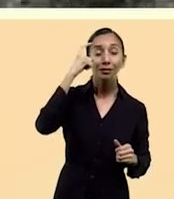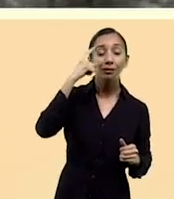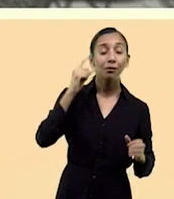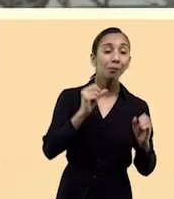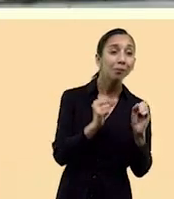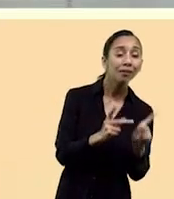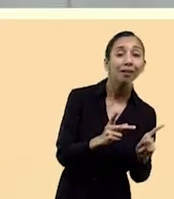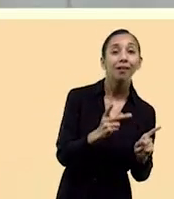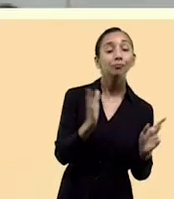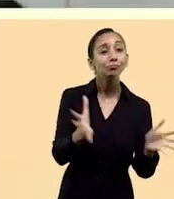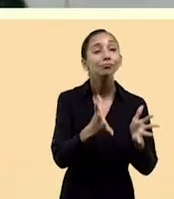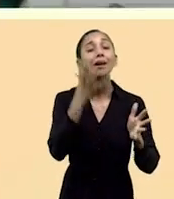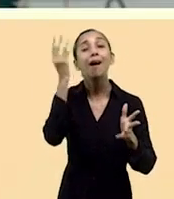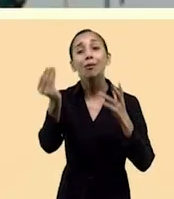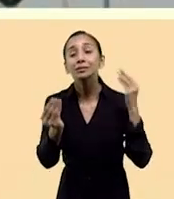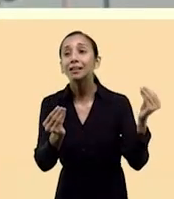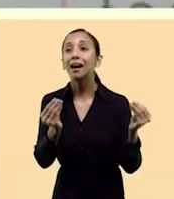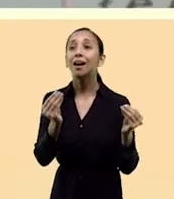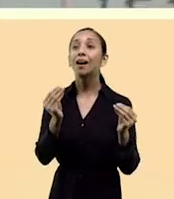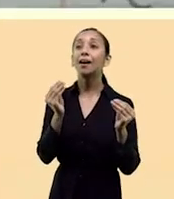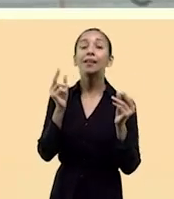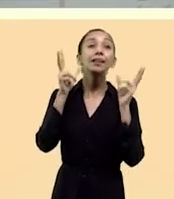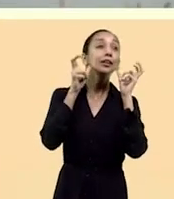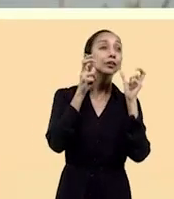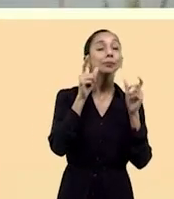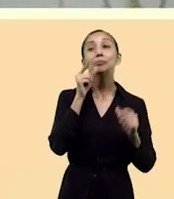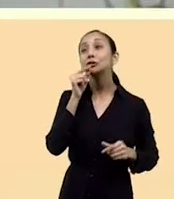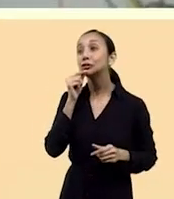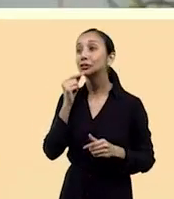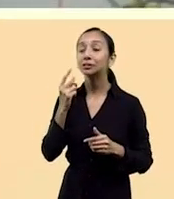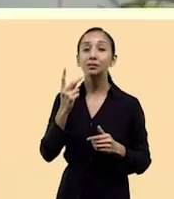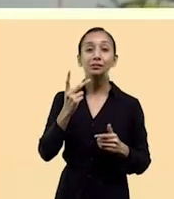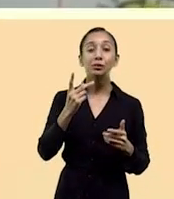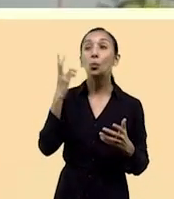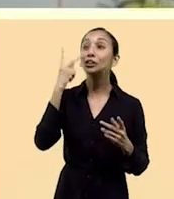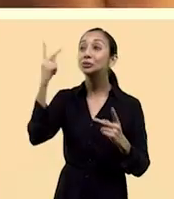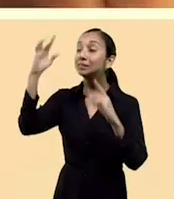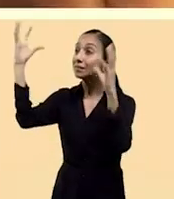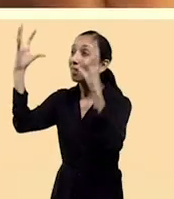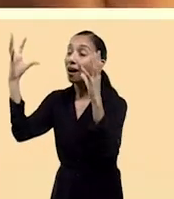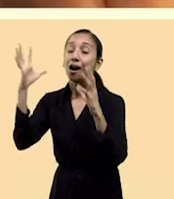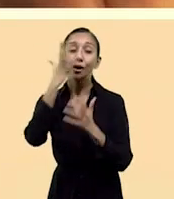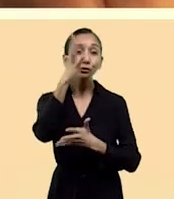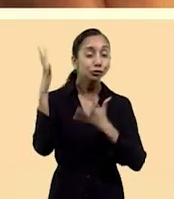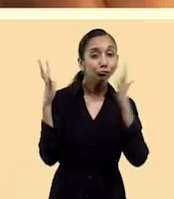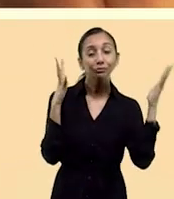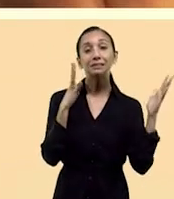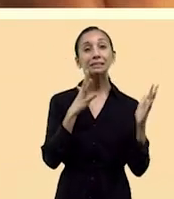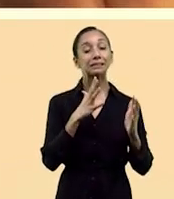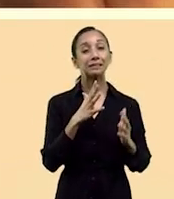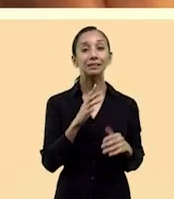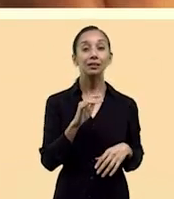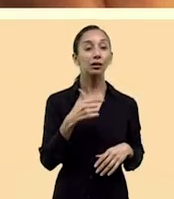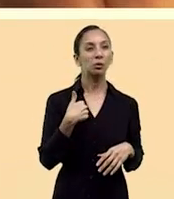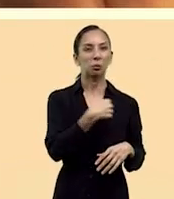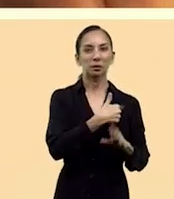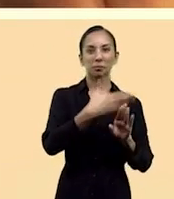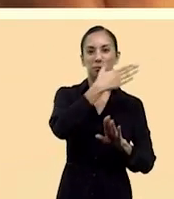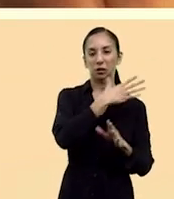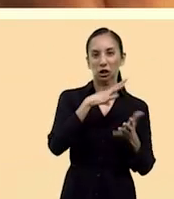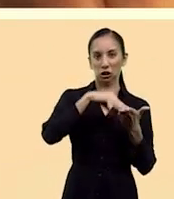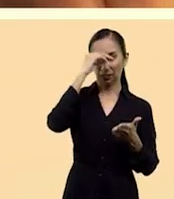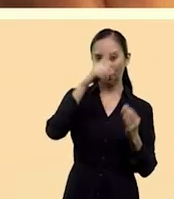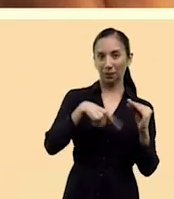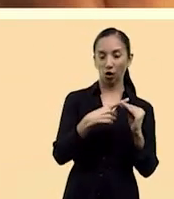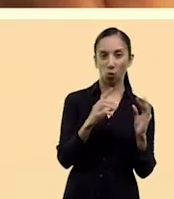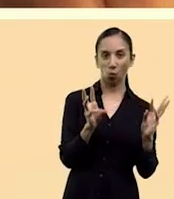Get outside, hear the birds. What do you see? The clouds, the trees. But we were learning about weather, so they made a